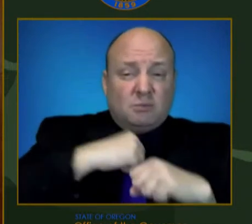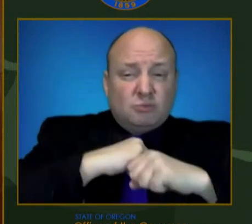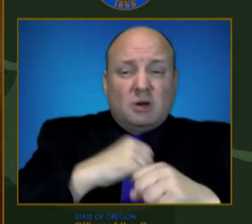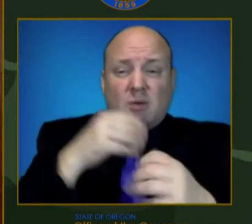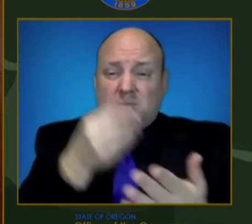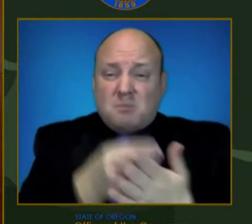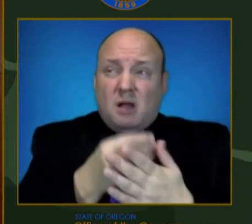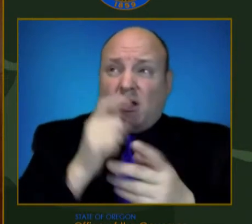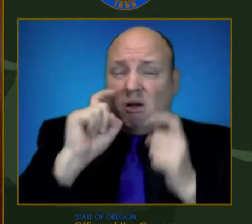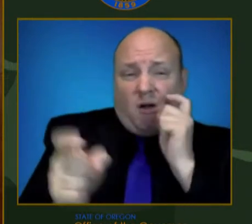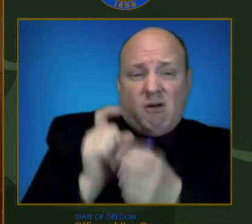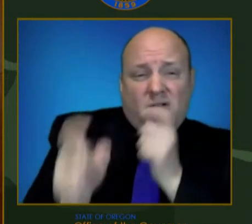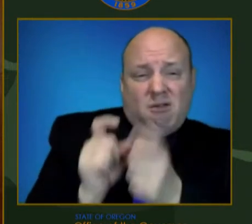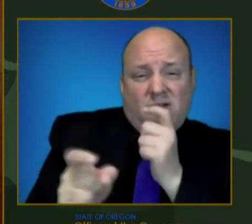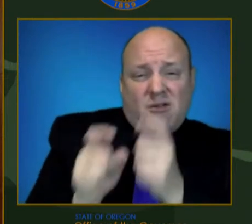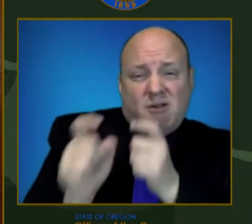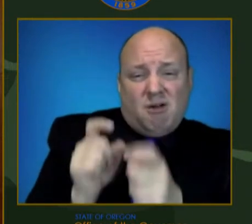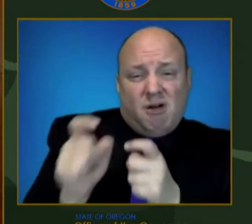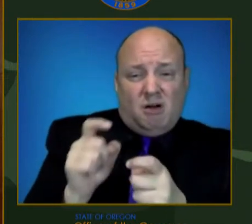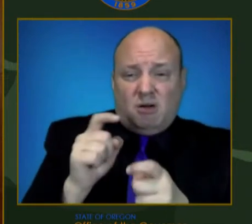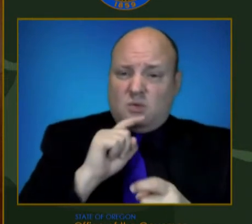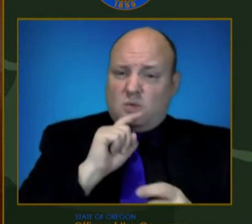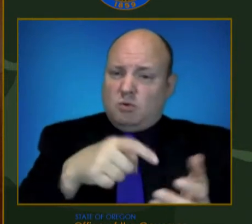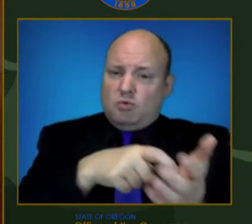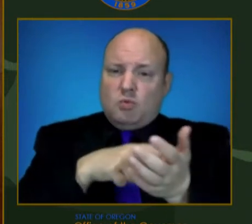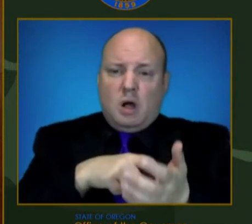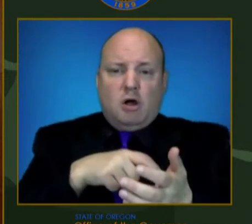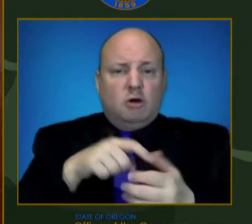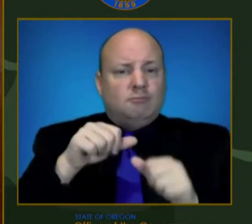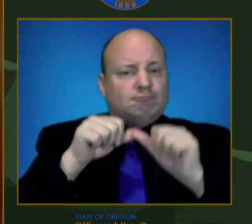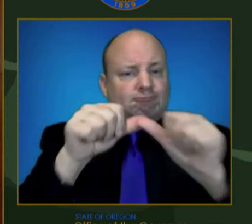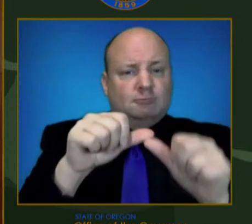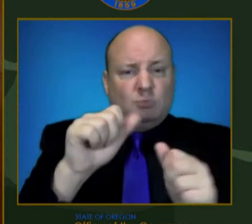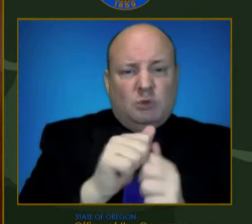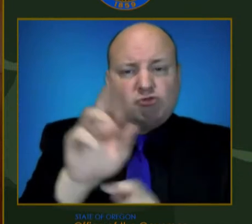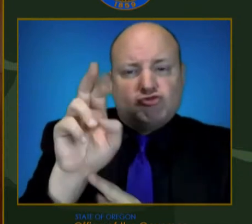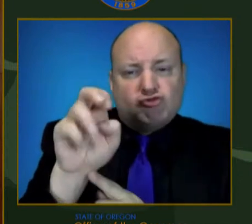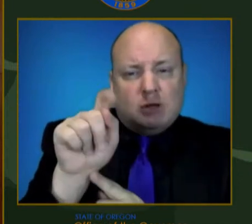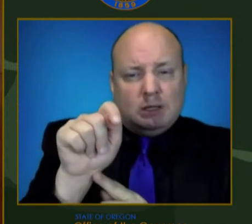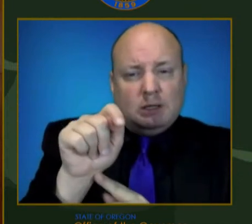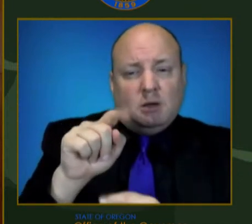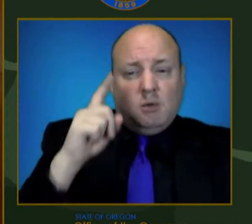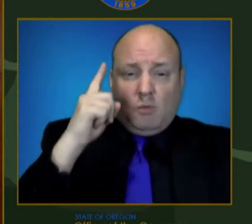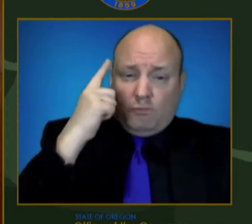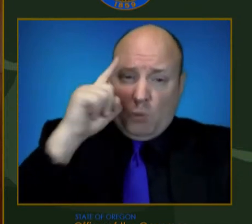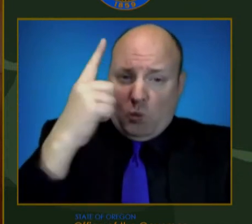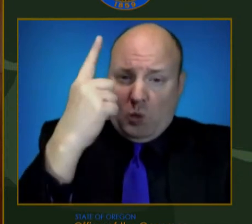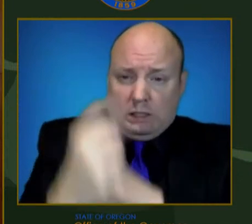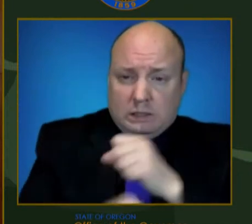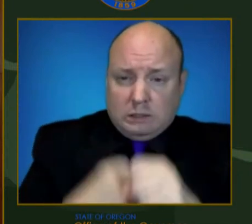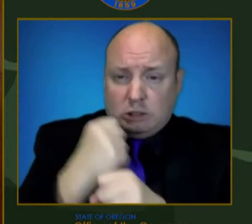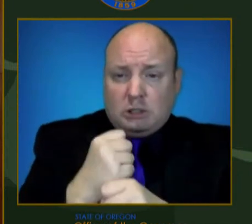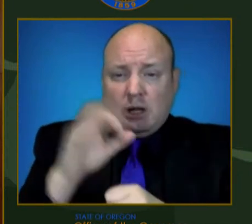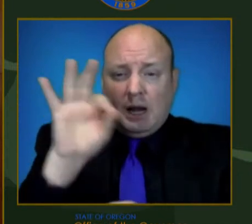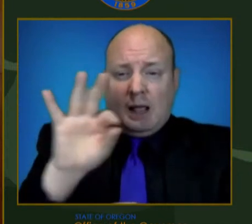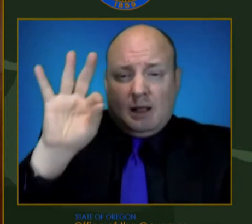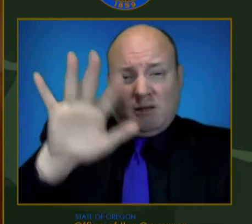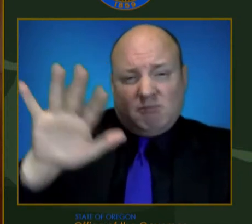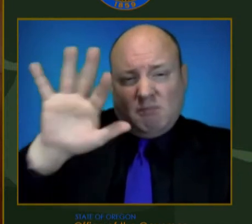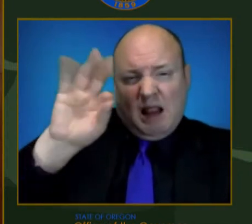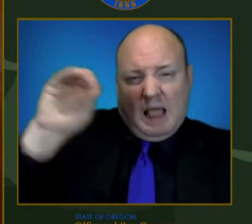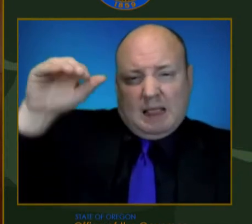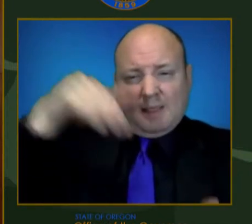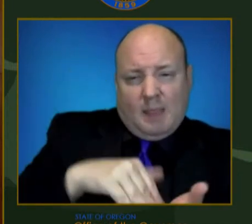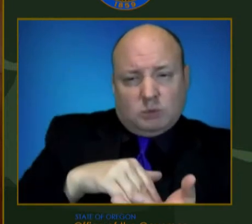in need. In less than a year, we have helped more than 90,000 Oregonians stay safely in their homes.